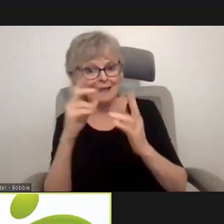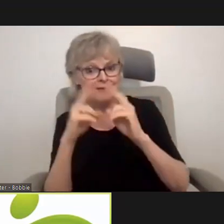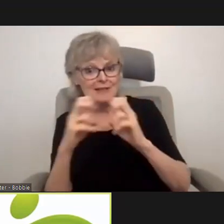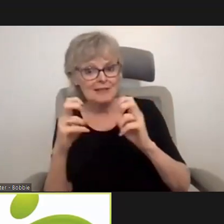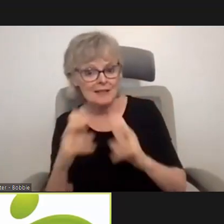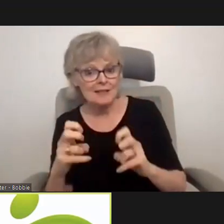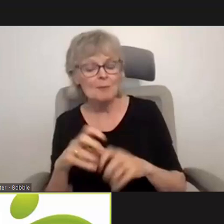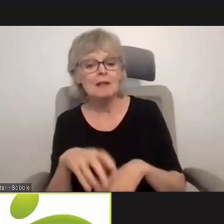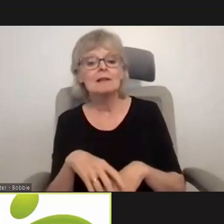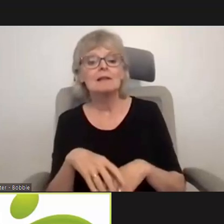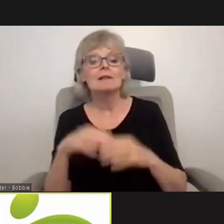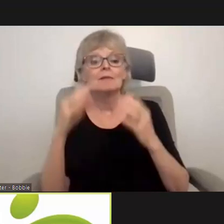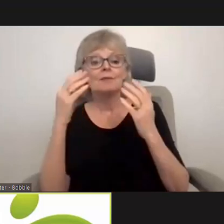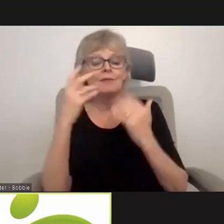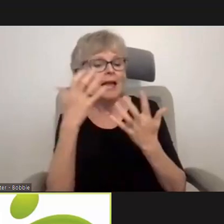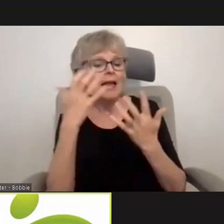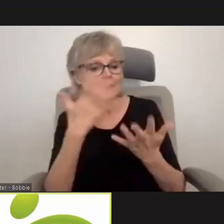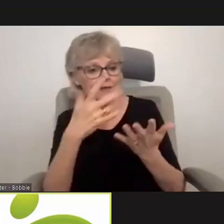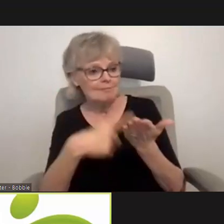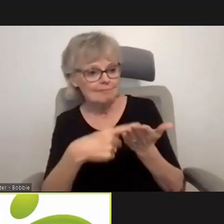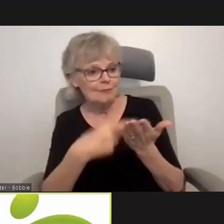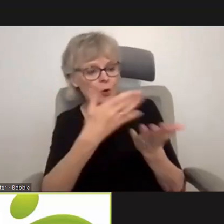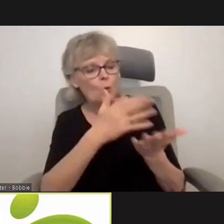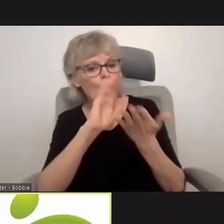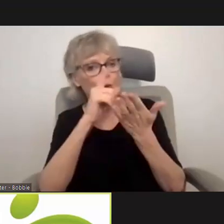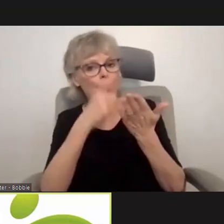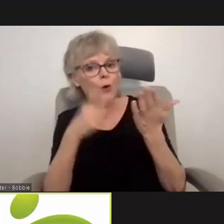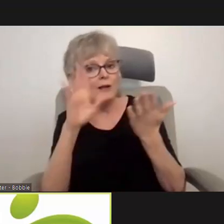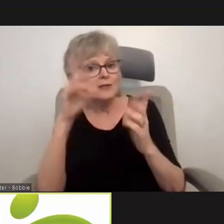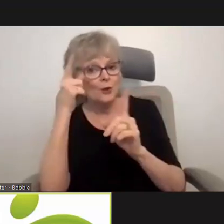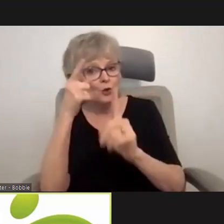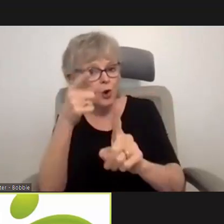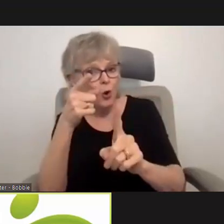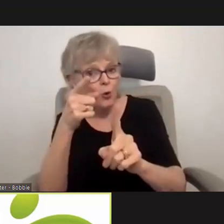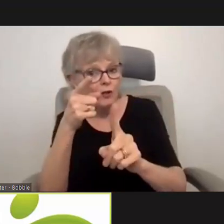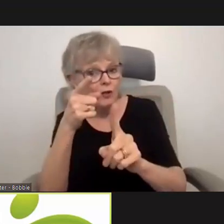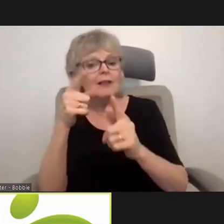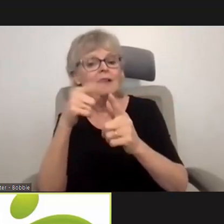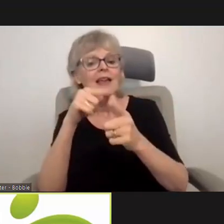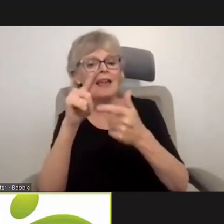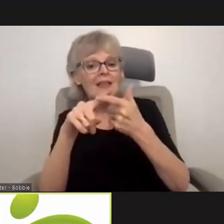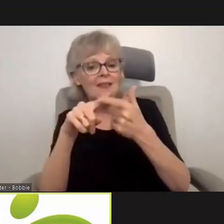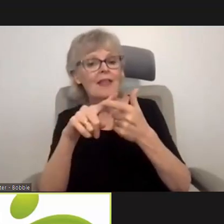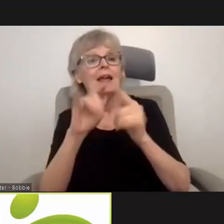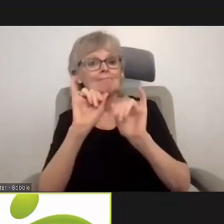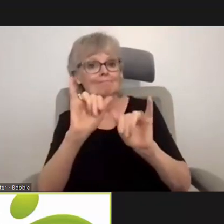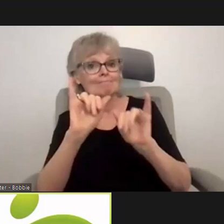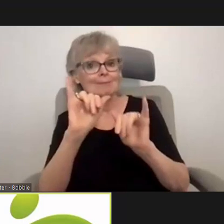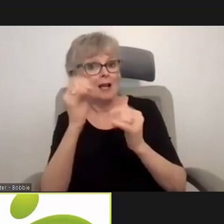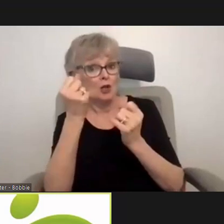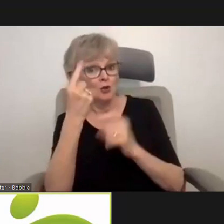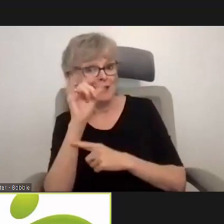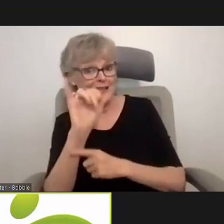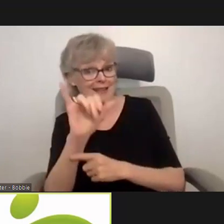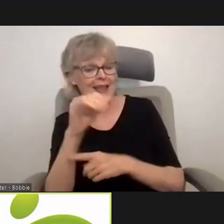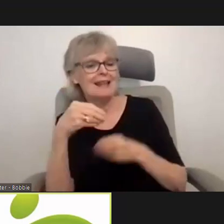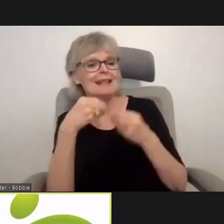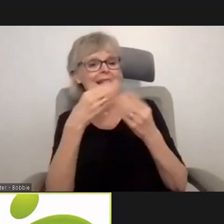begin with the end in mind. What is it that you want to do? And then working backwards from there to get them the assistive technology that they